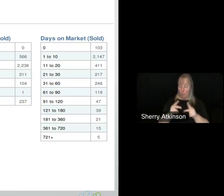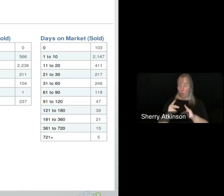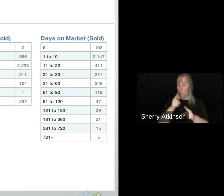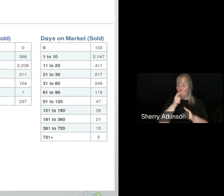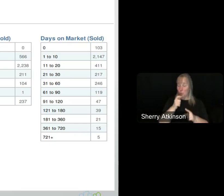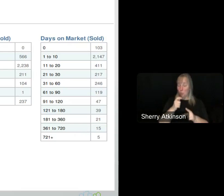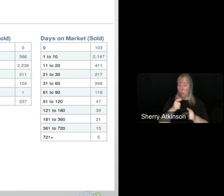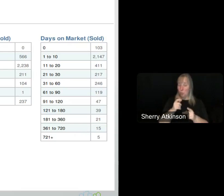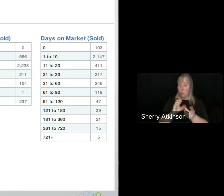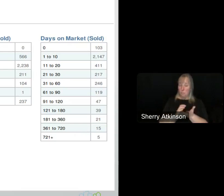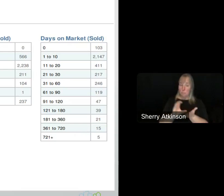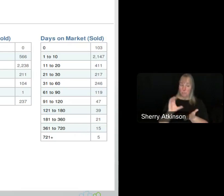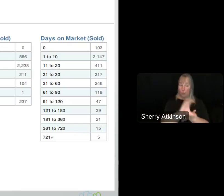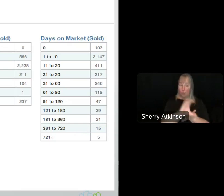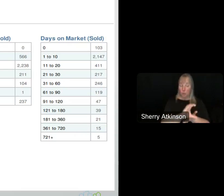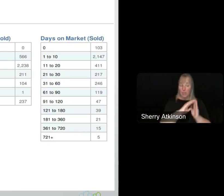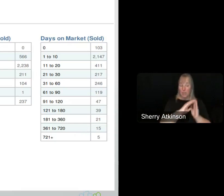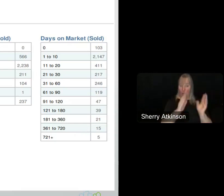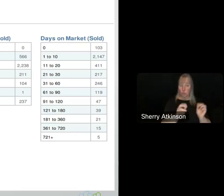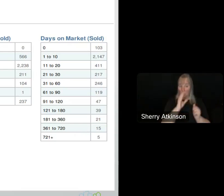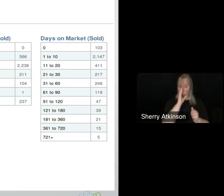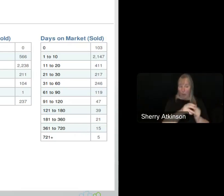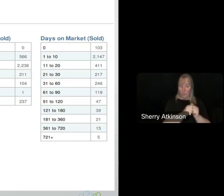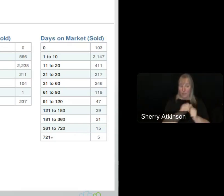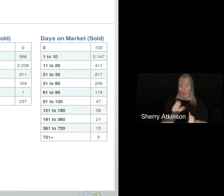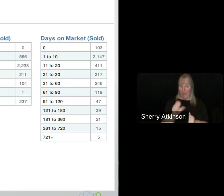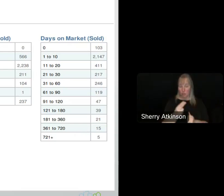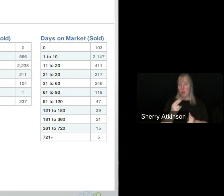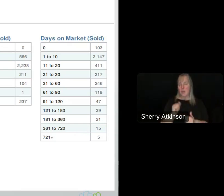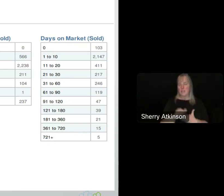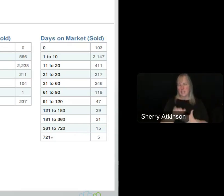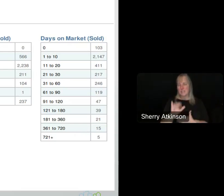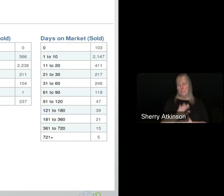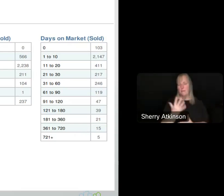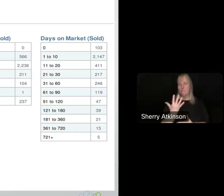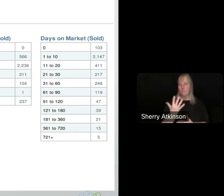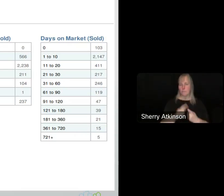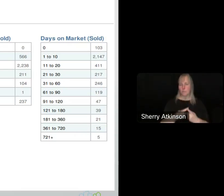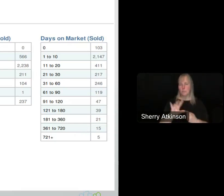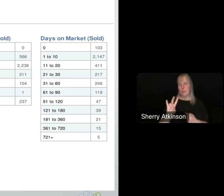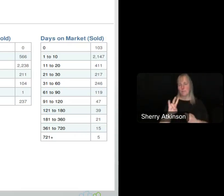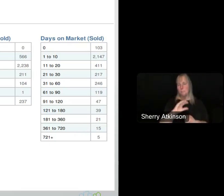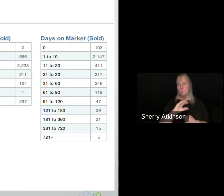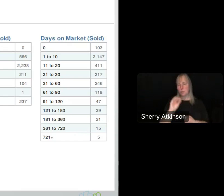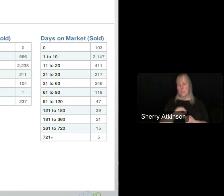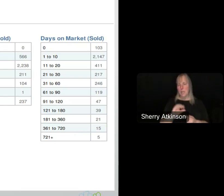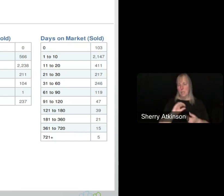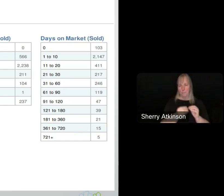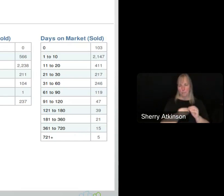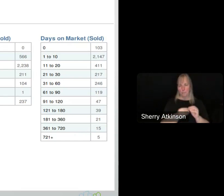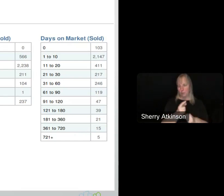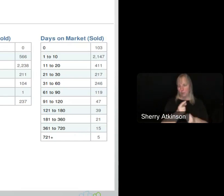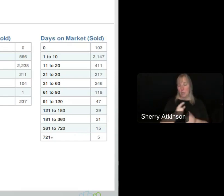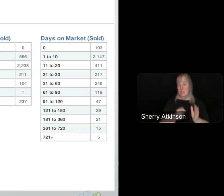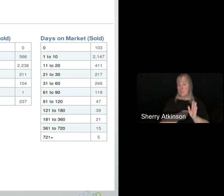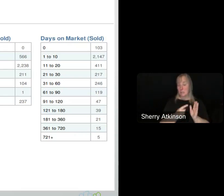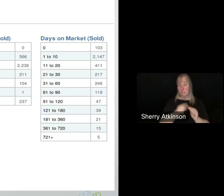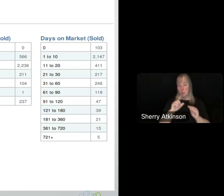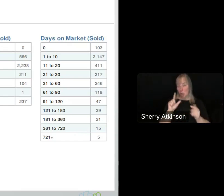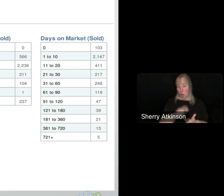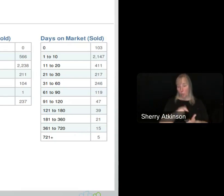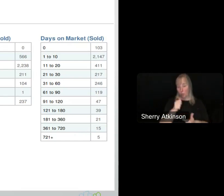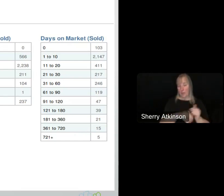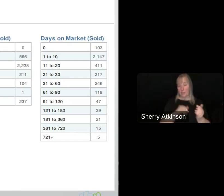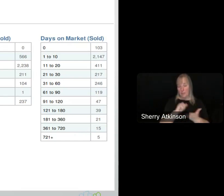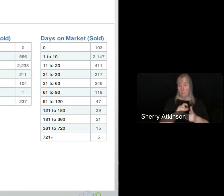cash. Usually that's about a 5 to 7% number every year, and sometimes even lower than that. But there's been an